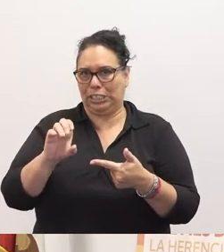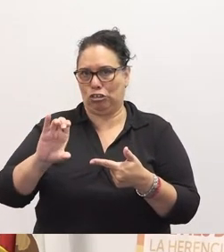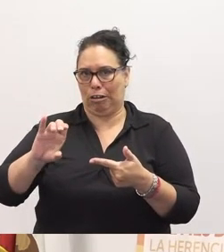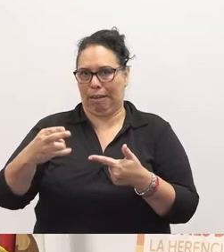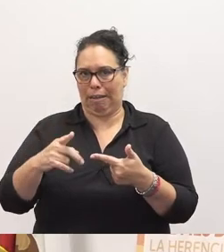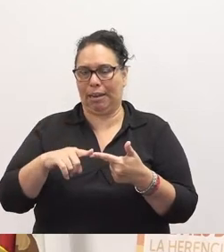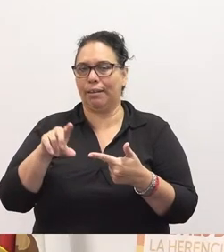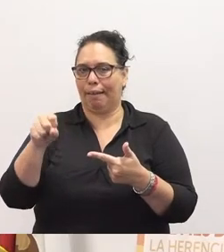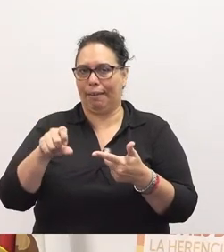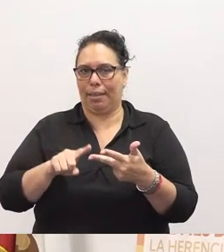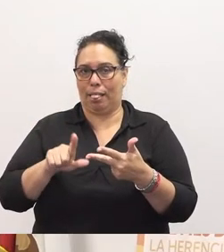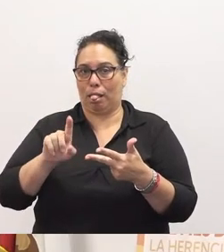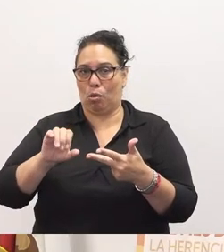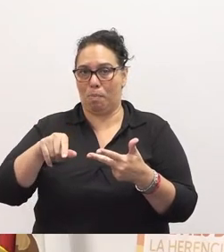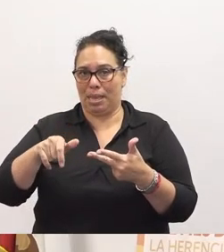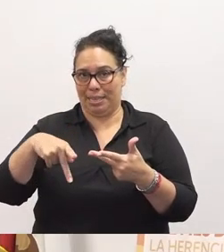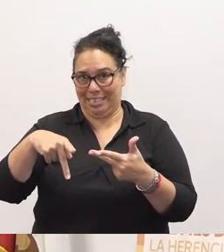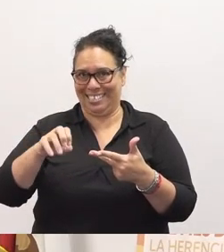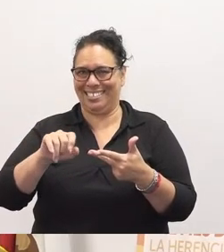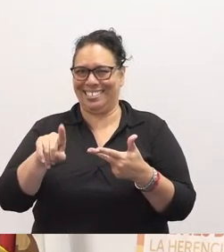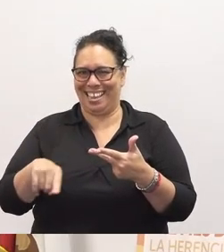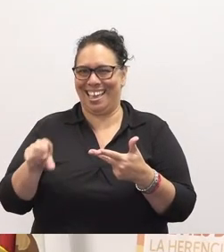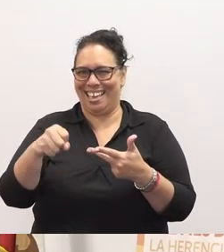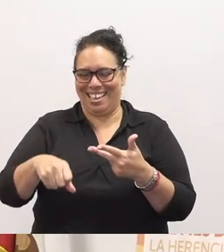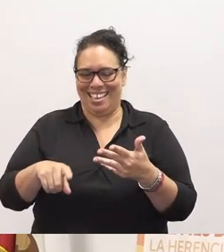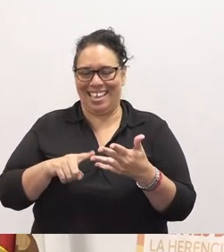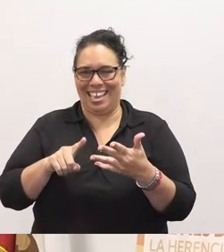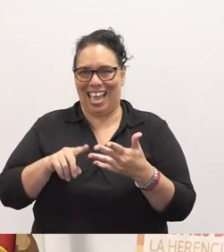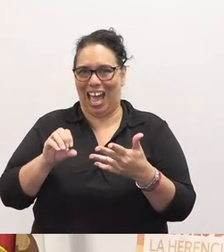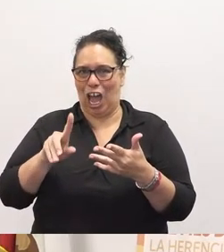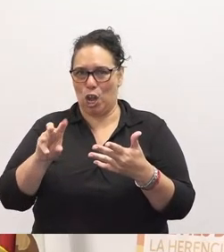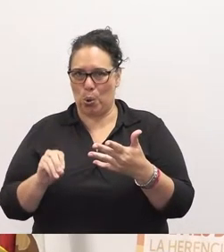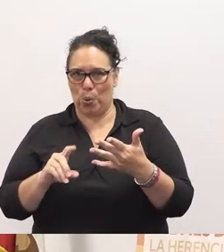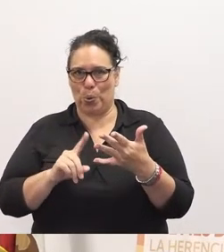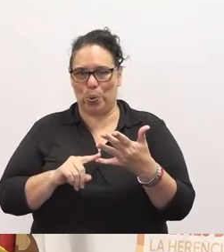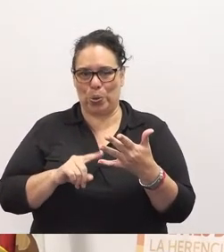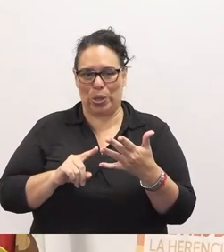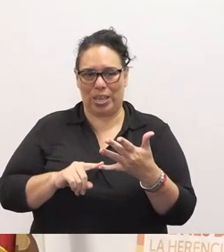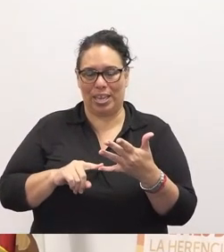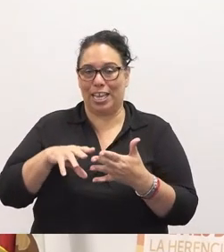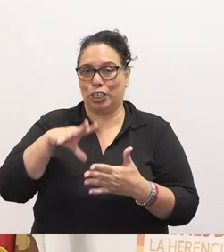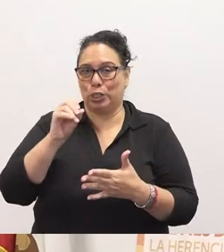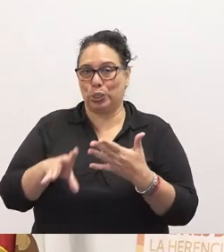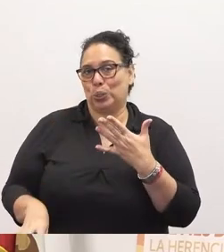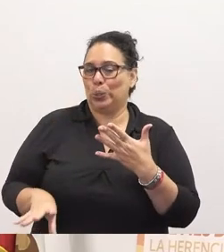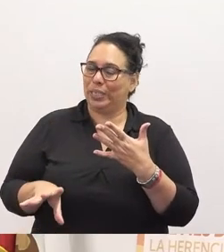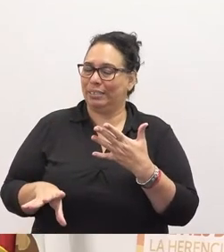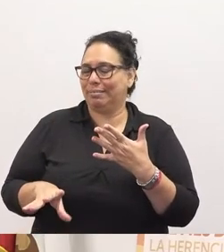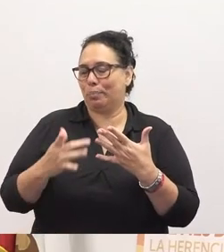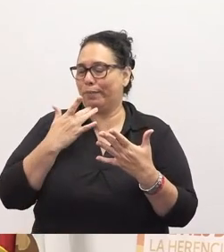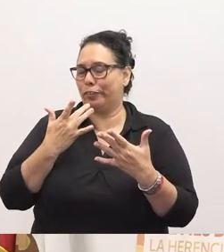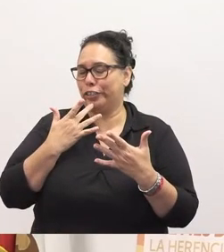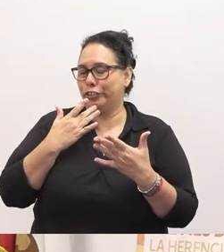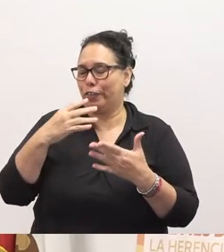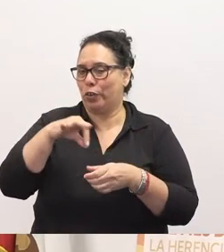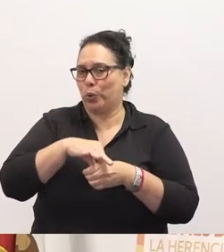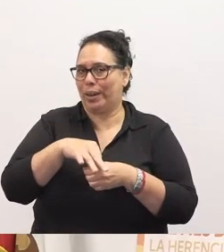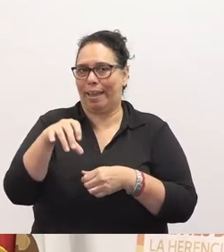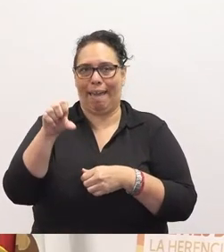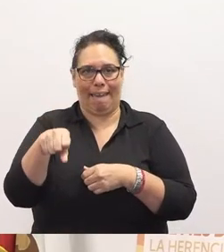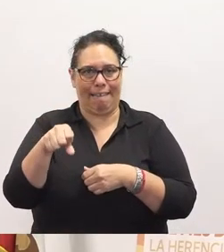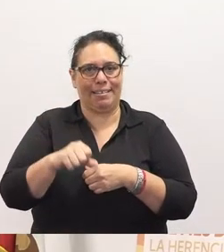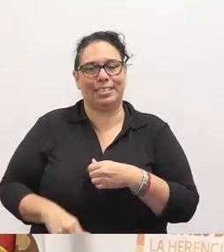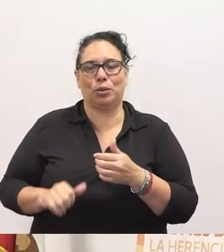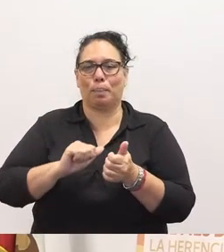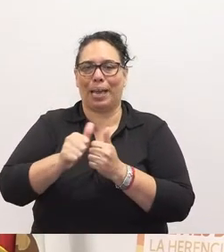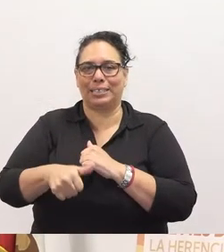Member Lopez? Aye. Member Otto? Aye. And student member Aguilar, preferential vote? Aye. Thank you.